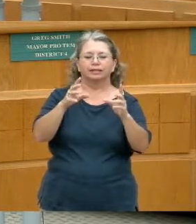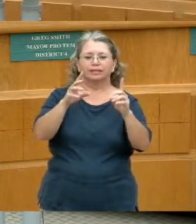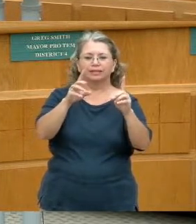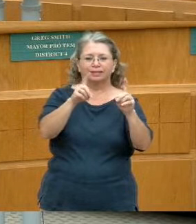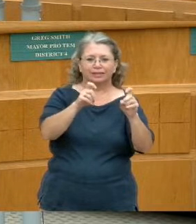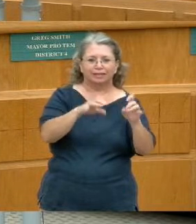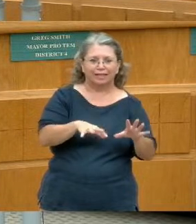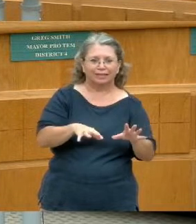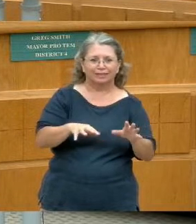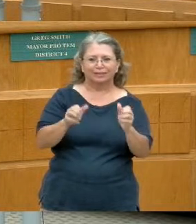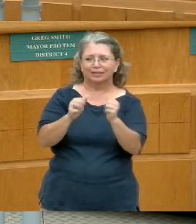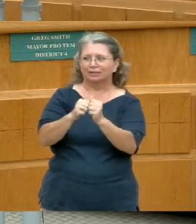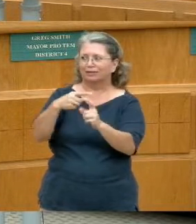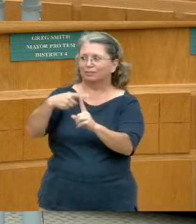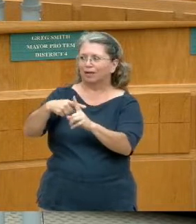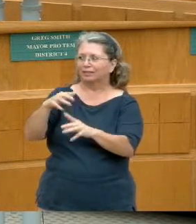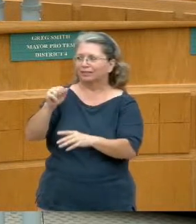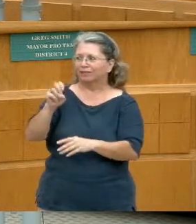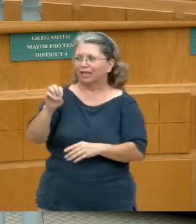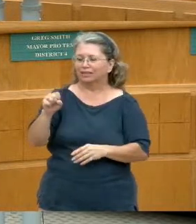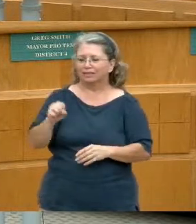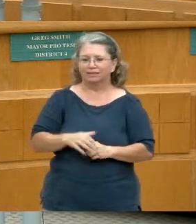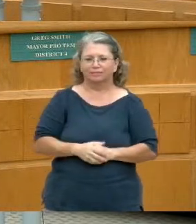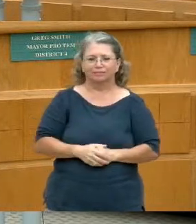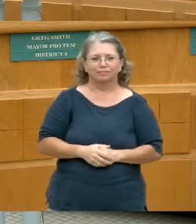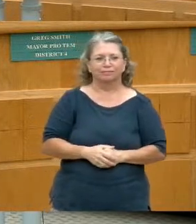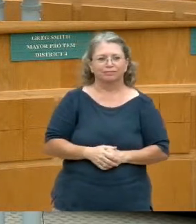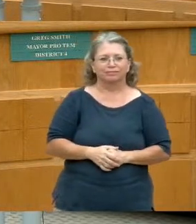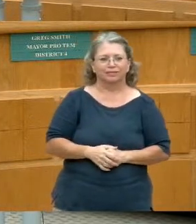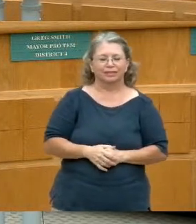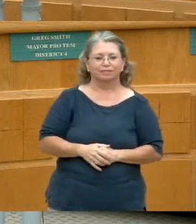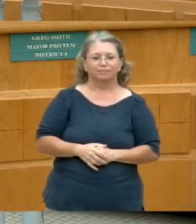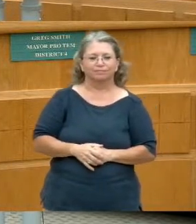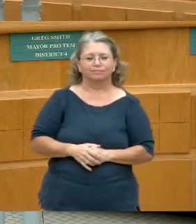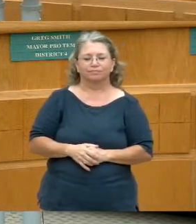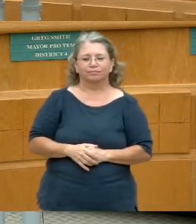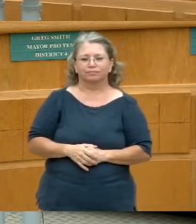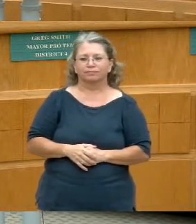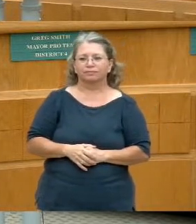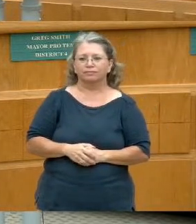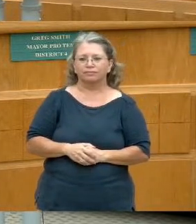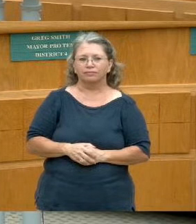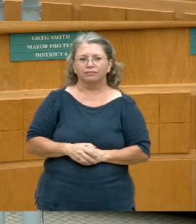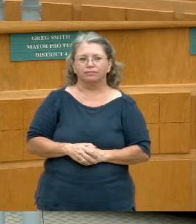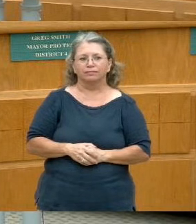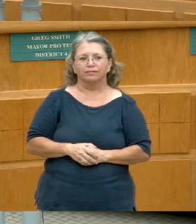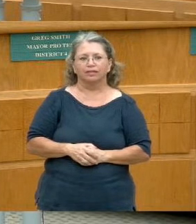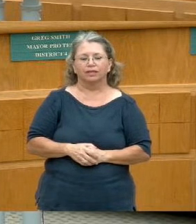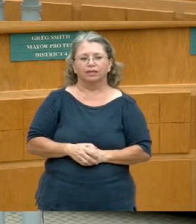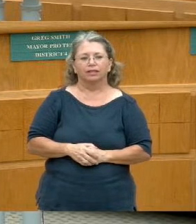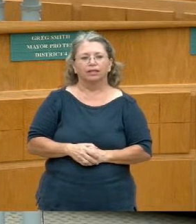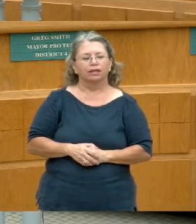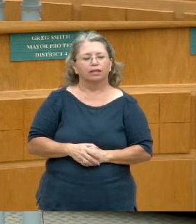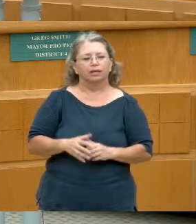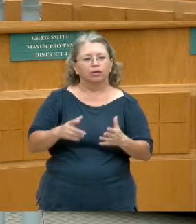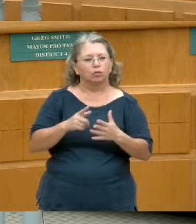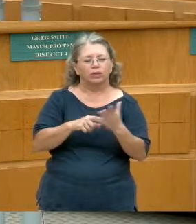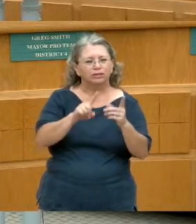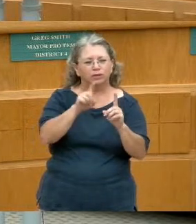we should mic you up for this, because that was a pretty specific number. Question, the number of tests? No, it